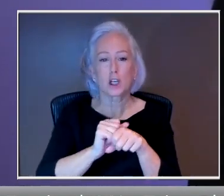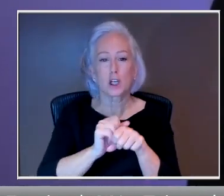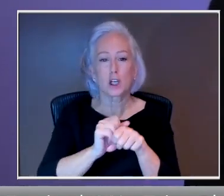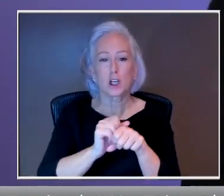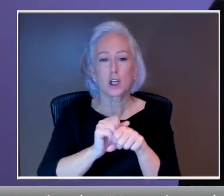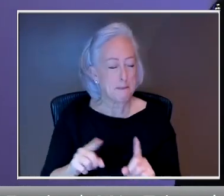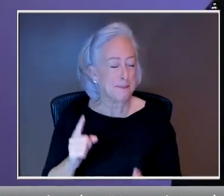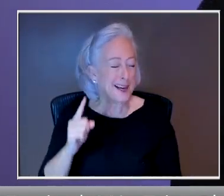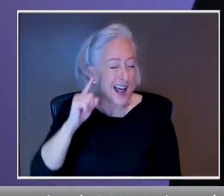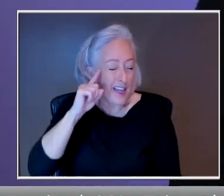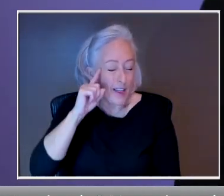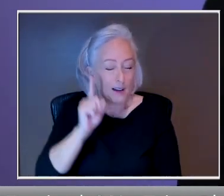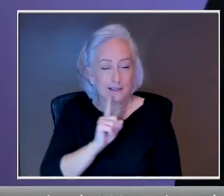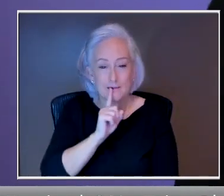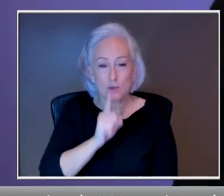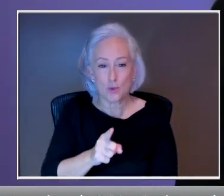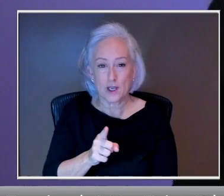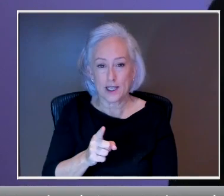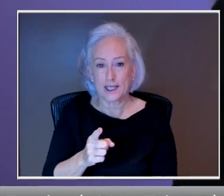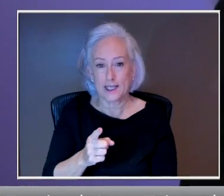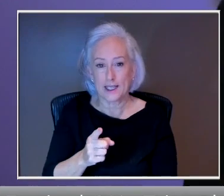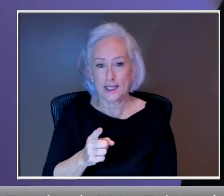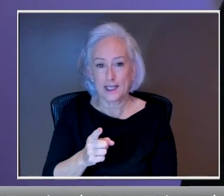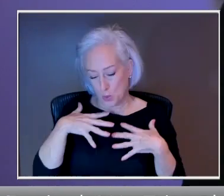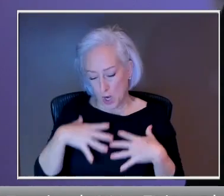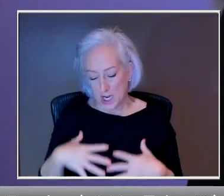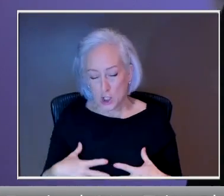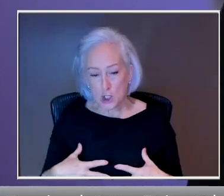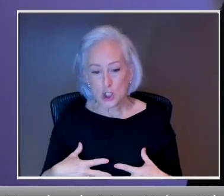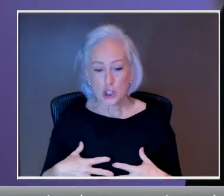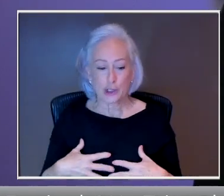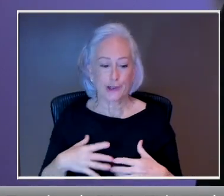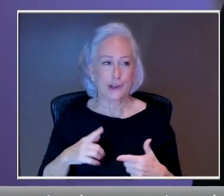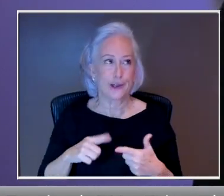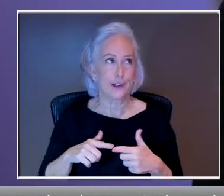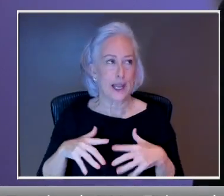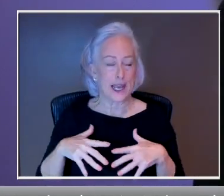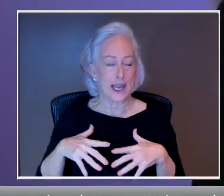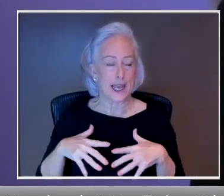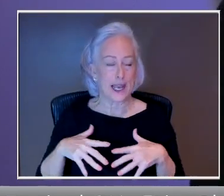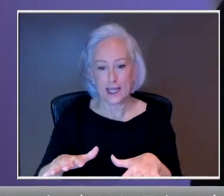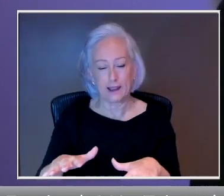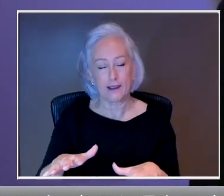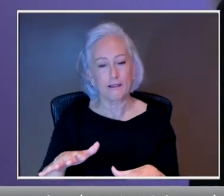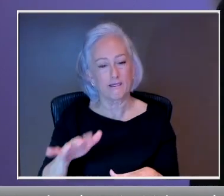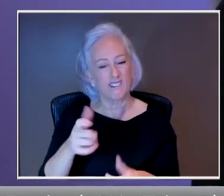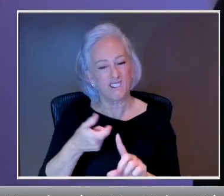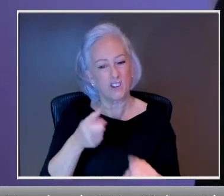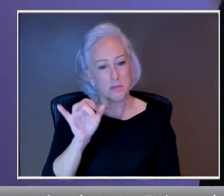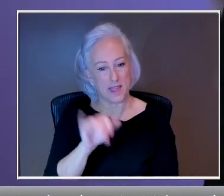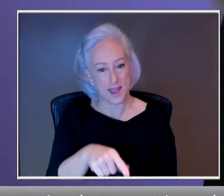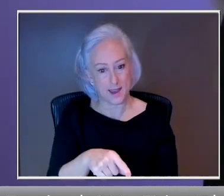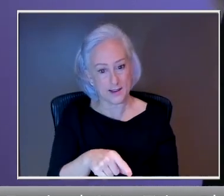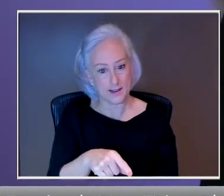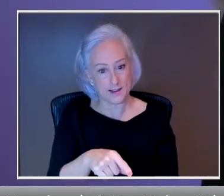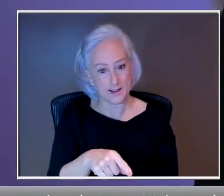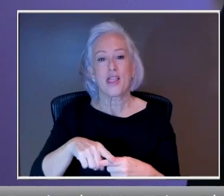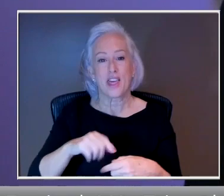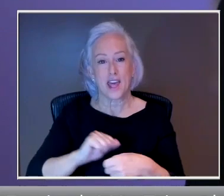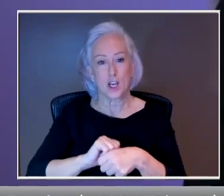to depression or just anxiety in general. And then I got COVID again on the 4th of